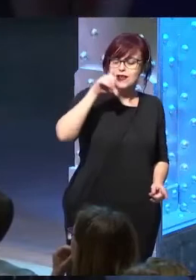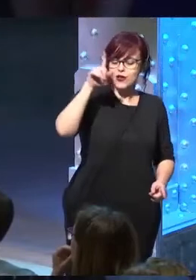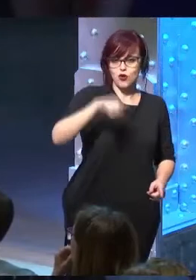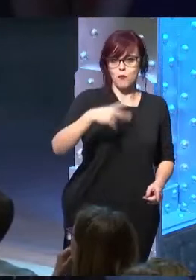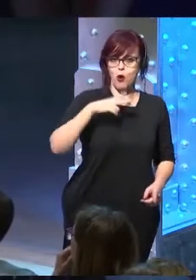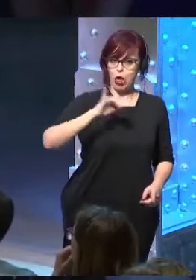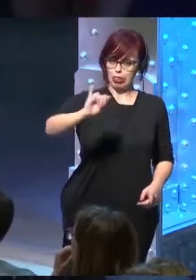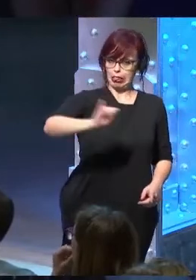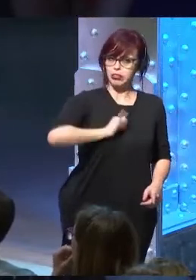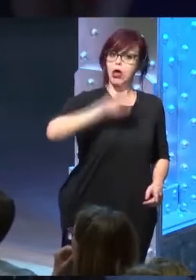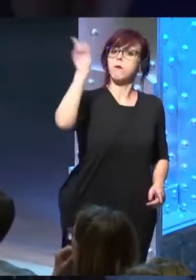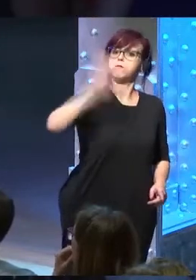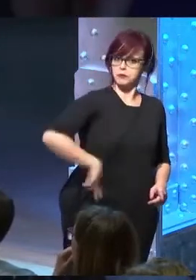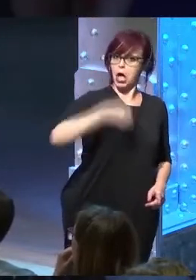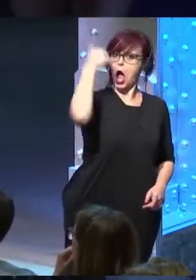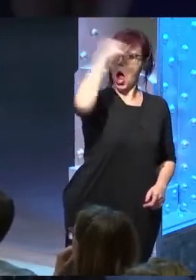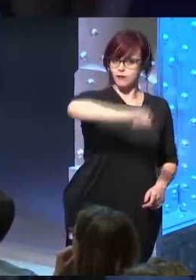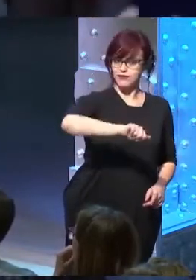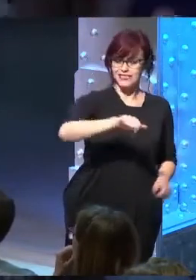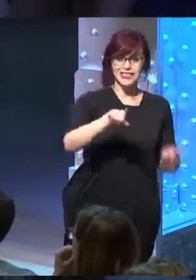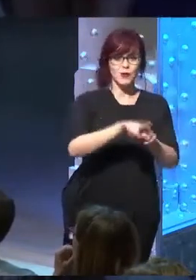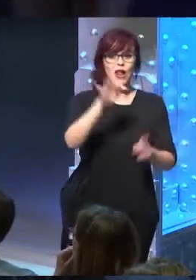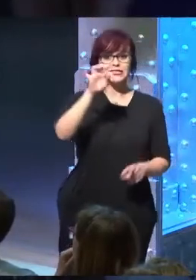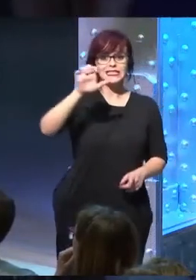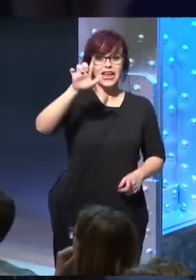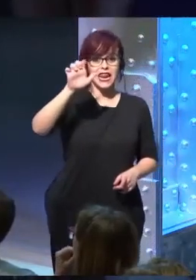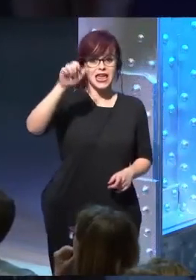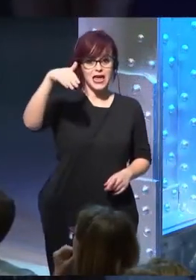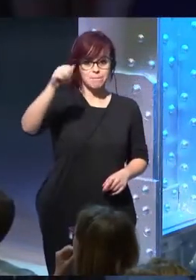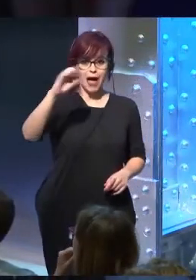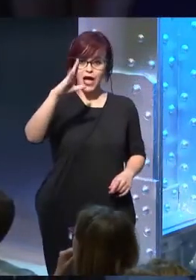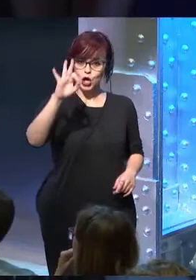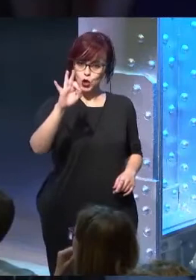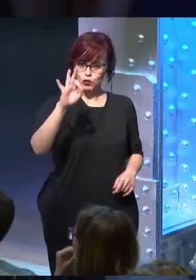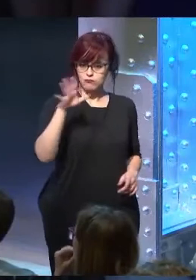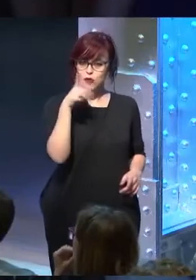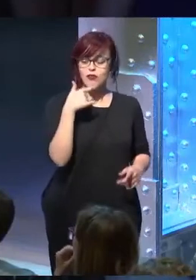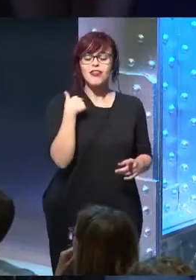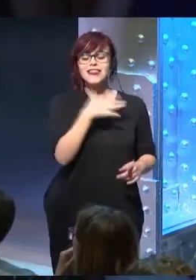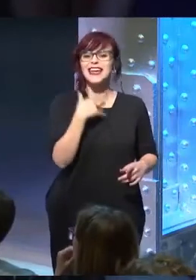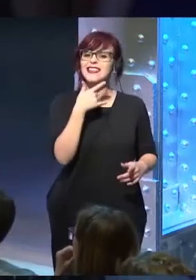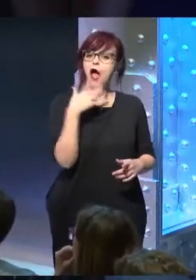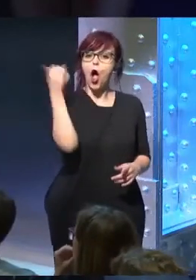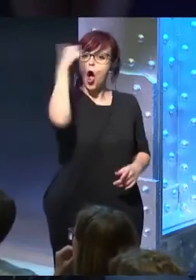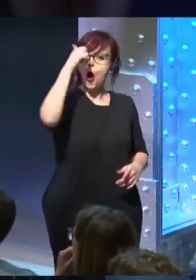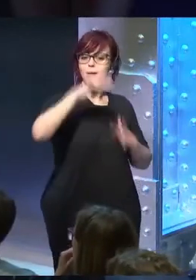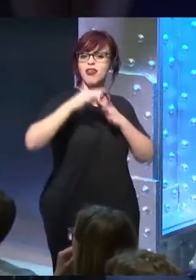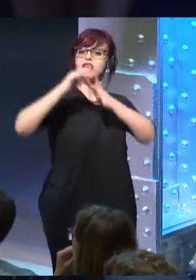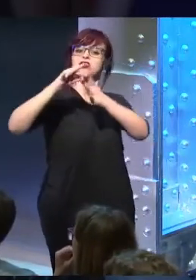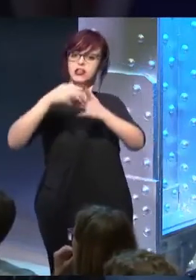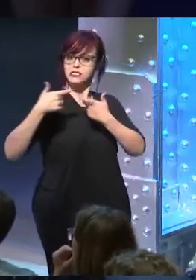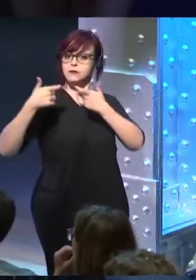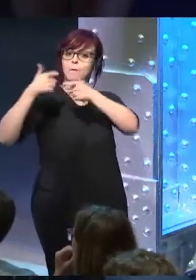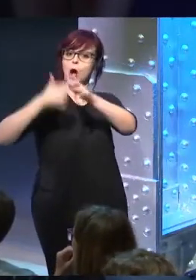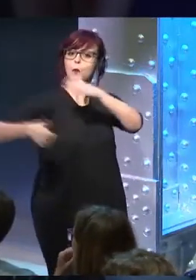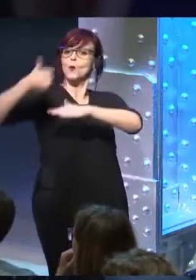with Telemachus, to become a man, and I mean an elite man here, to become a man was to claim